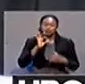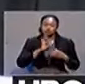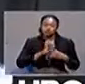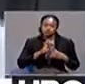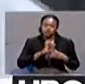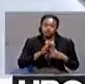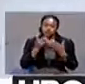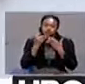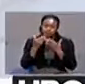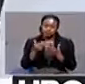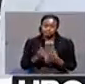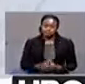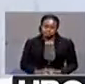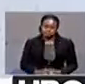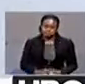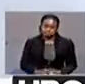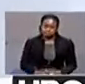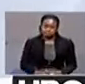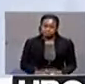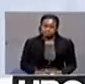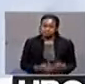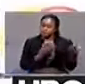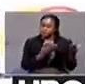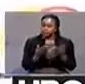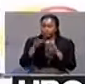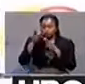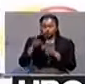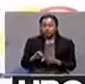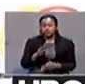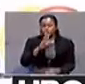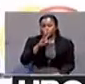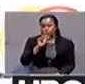you. Thank you, Honorable Ansara.